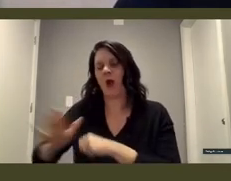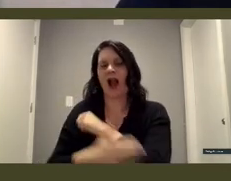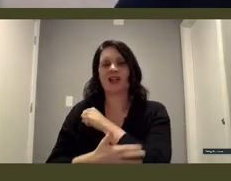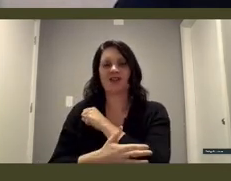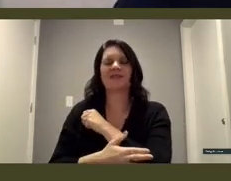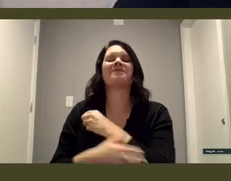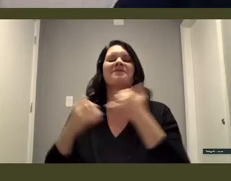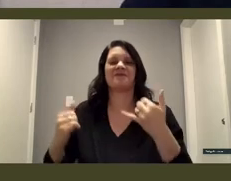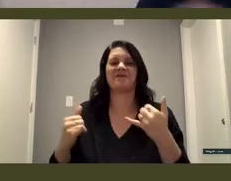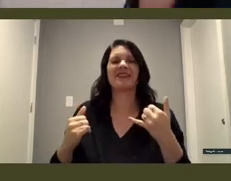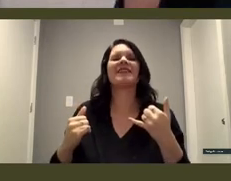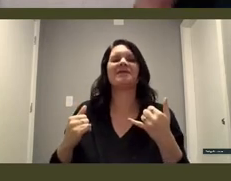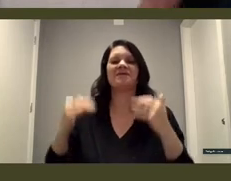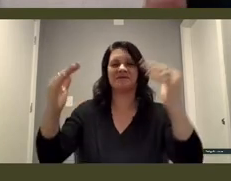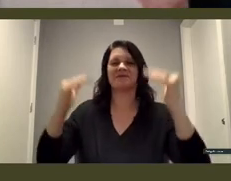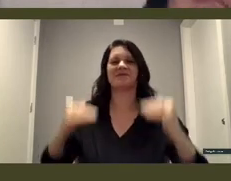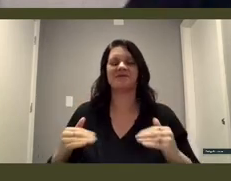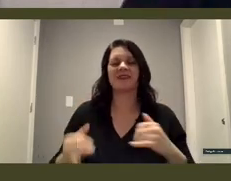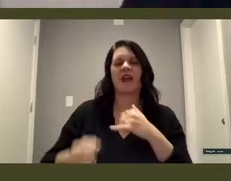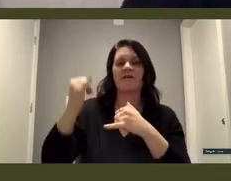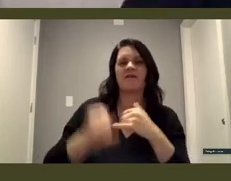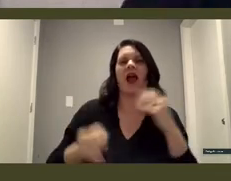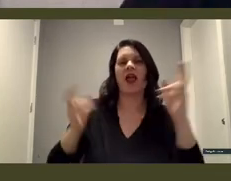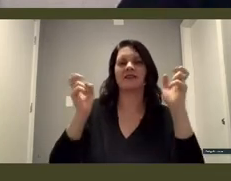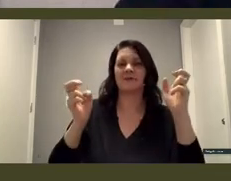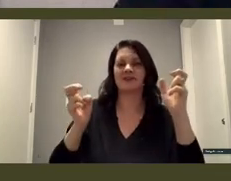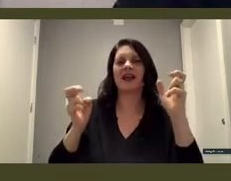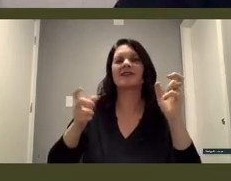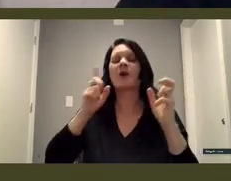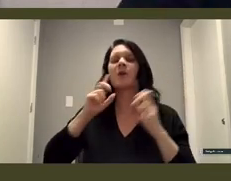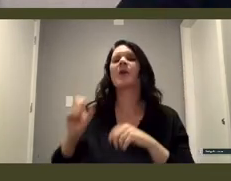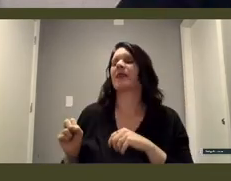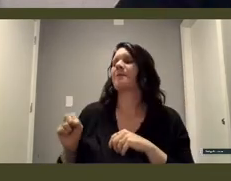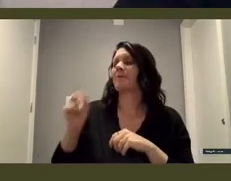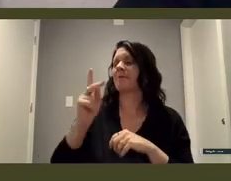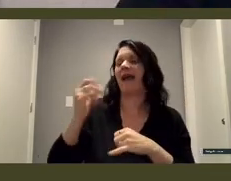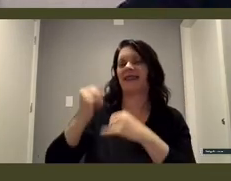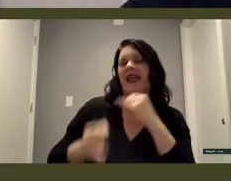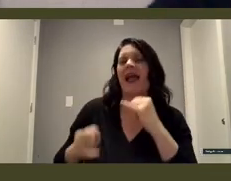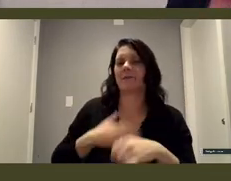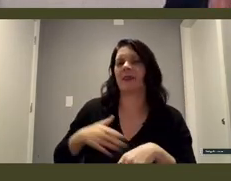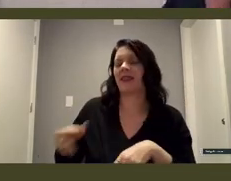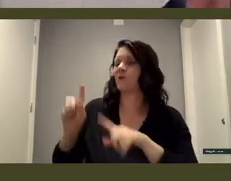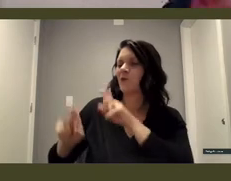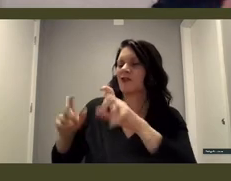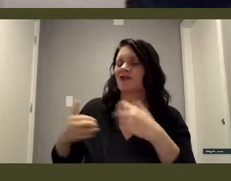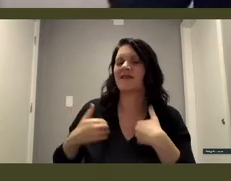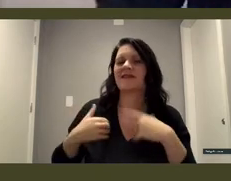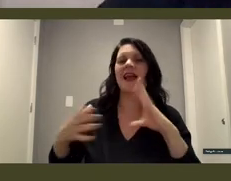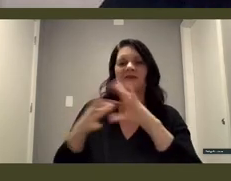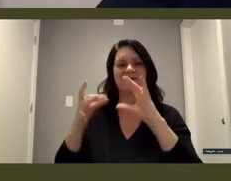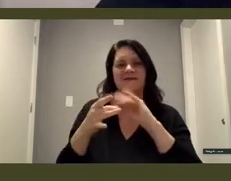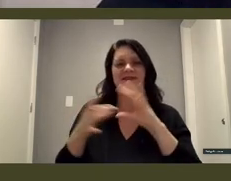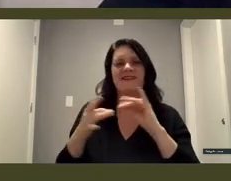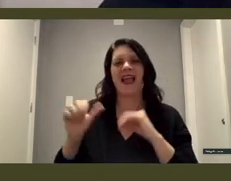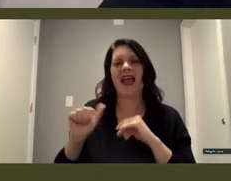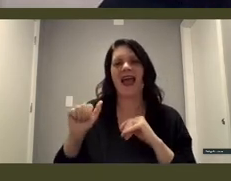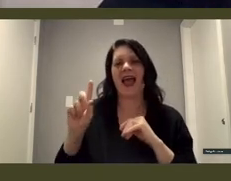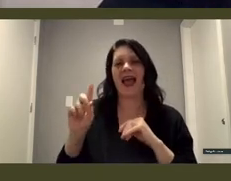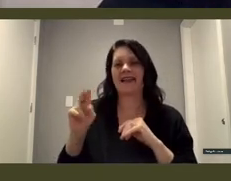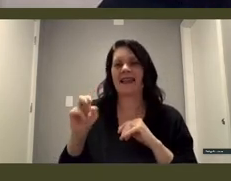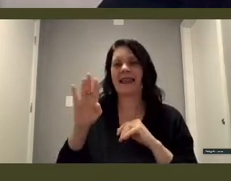the final subject, but we'll be coming back again at the end. So if you have any questions for Adenike, please